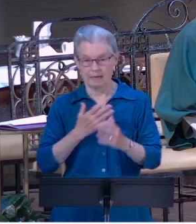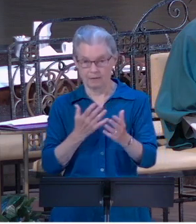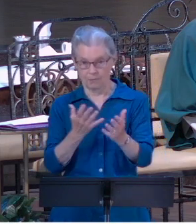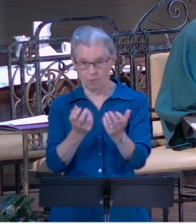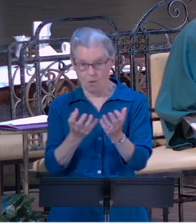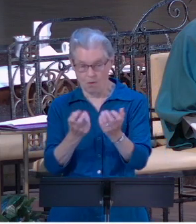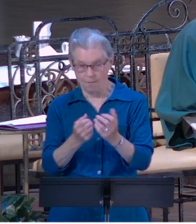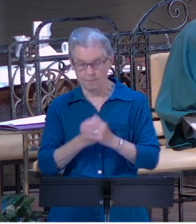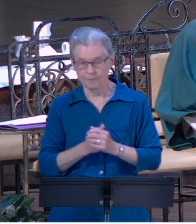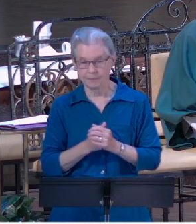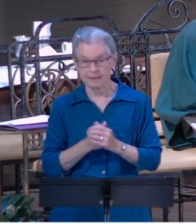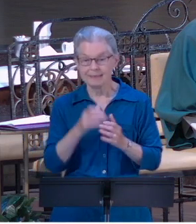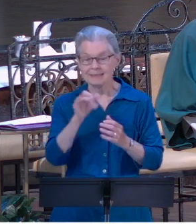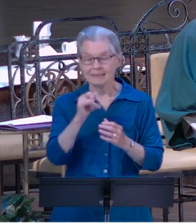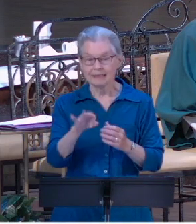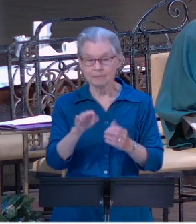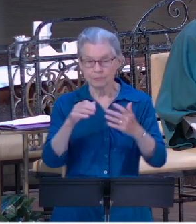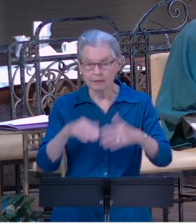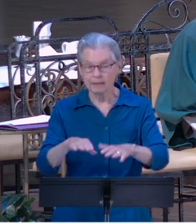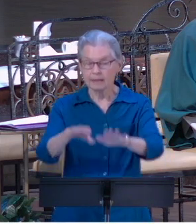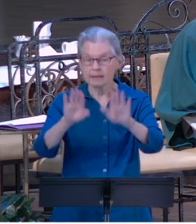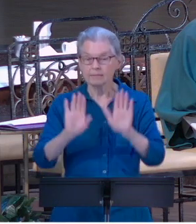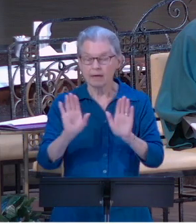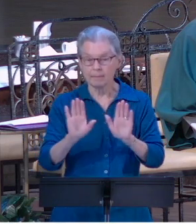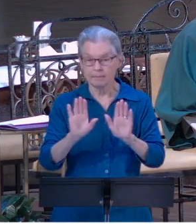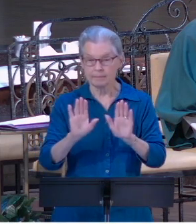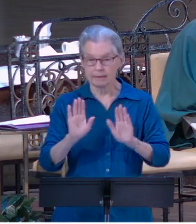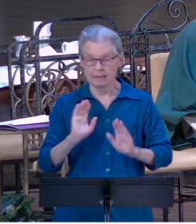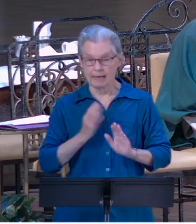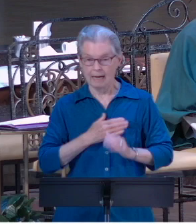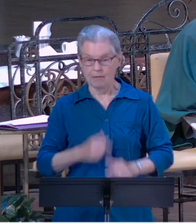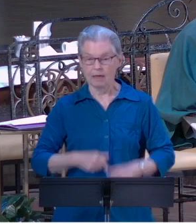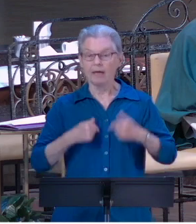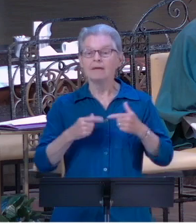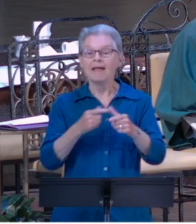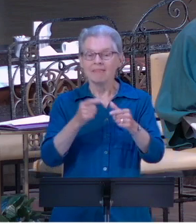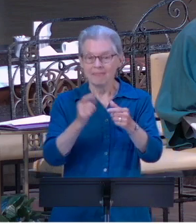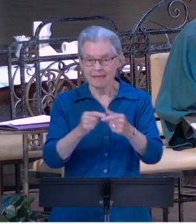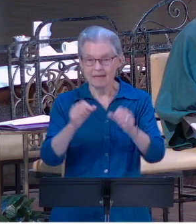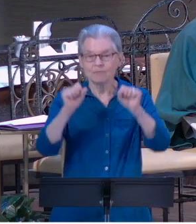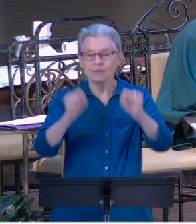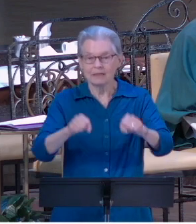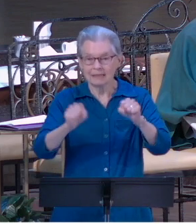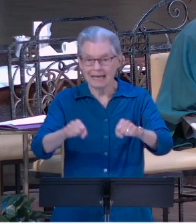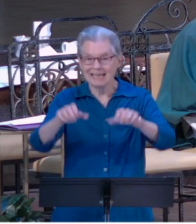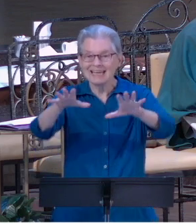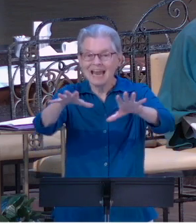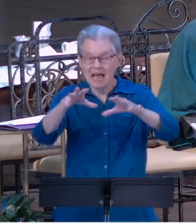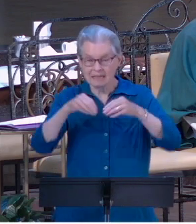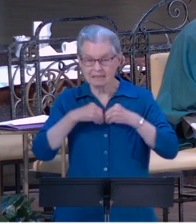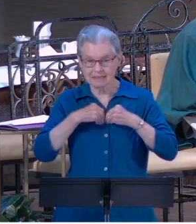When we surrender our ego, we can embrace deep humility,